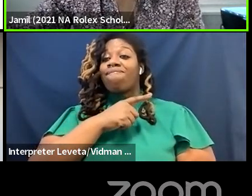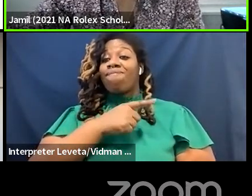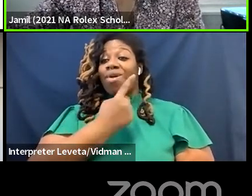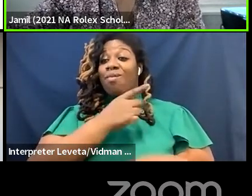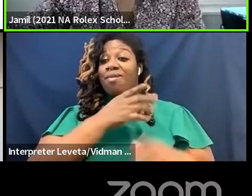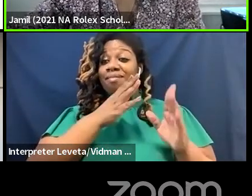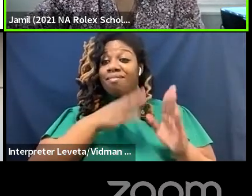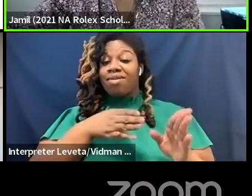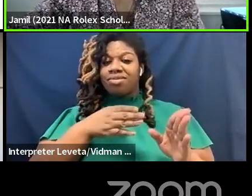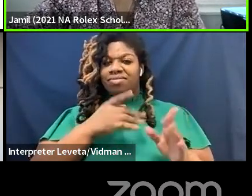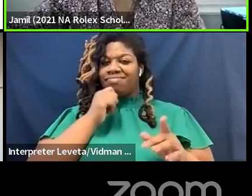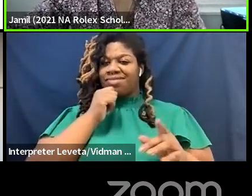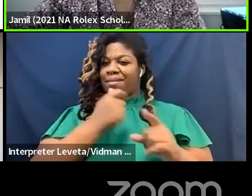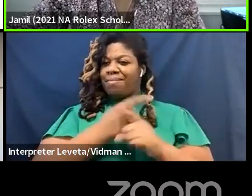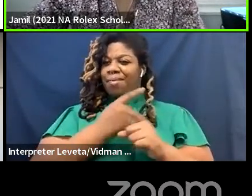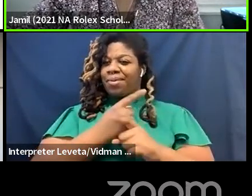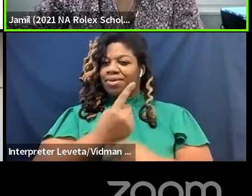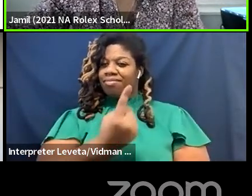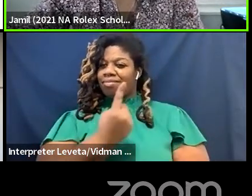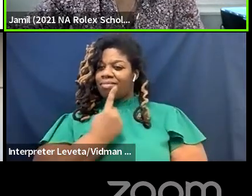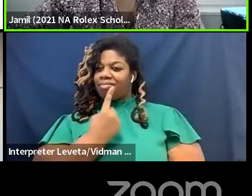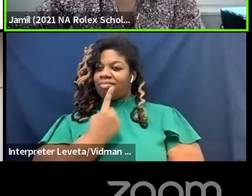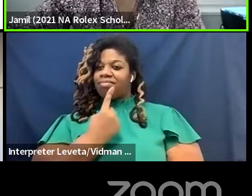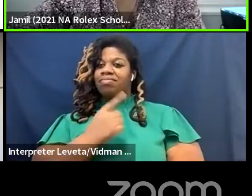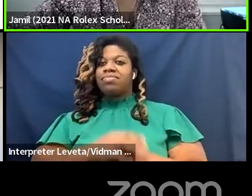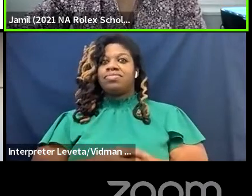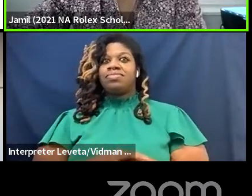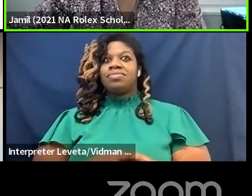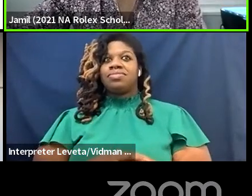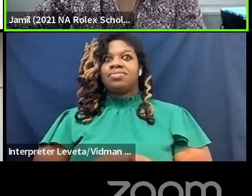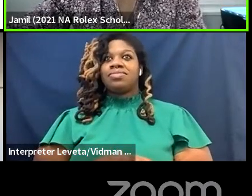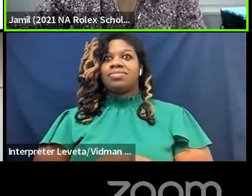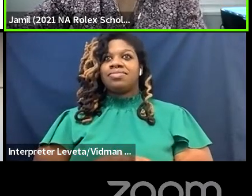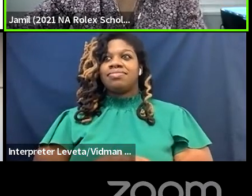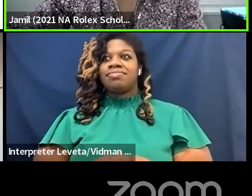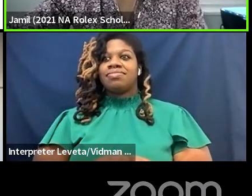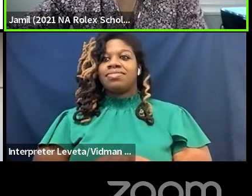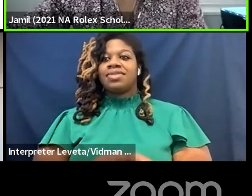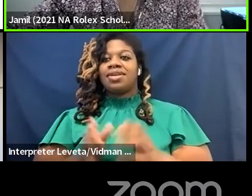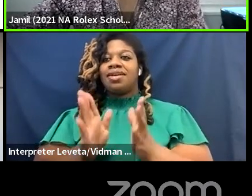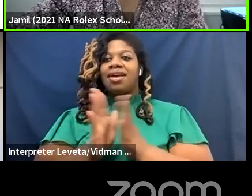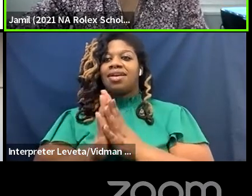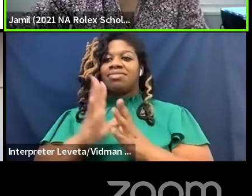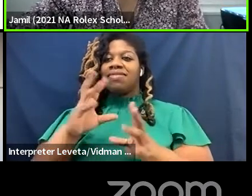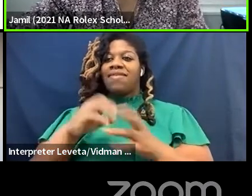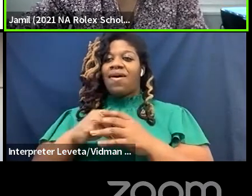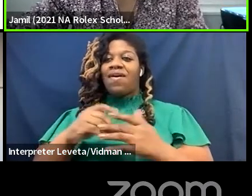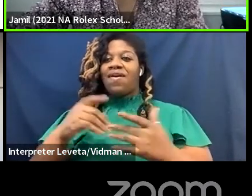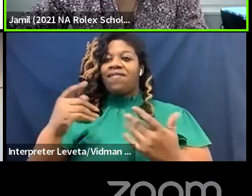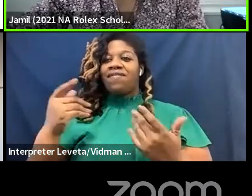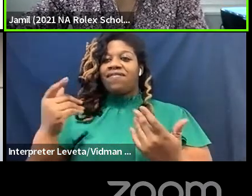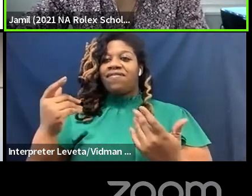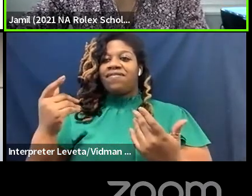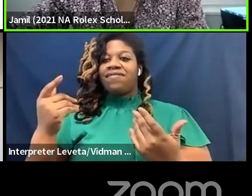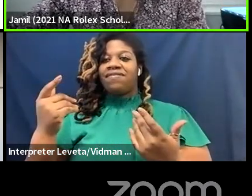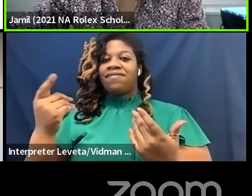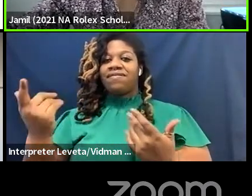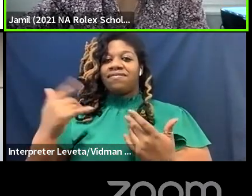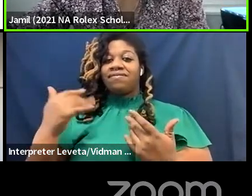me about becoming kind of the token mouthpiece in an agenda to maintain plausible